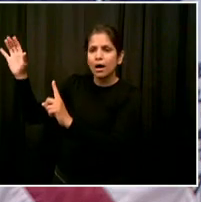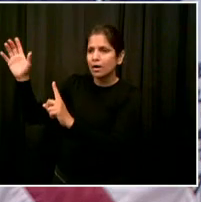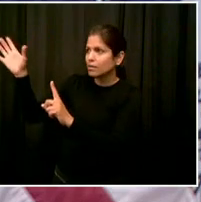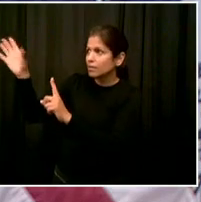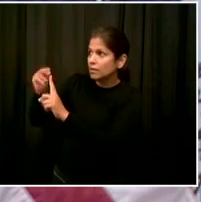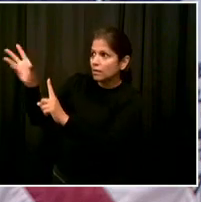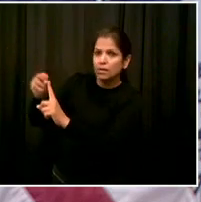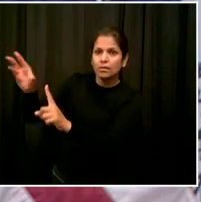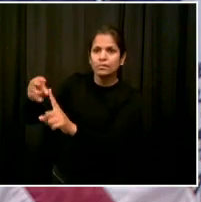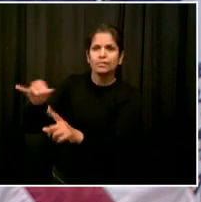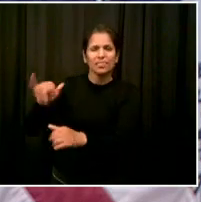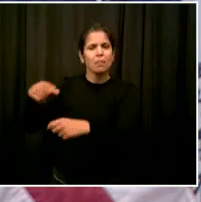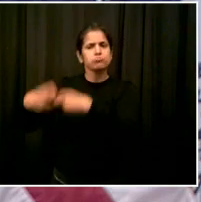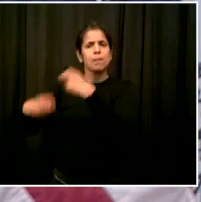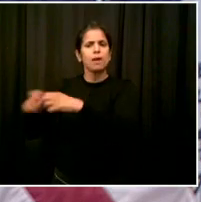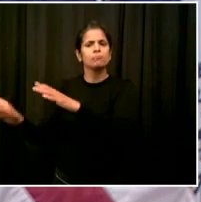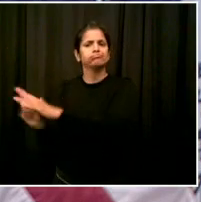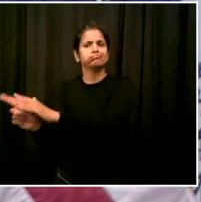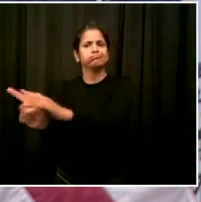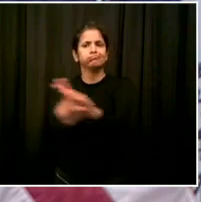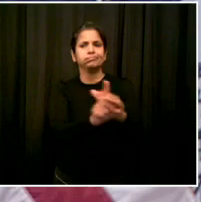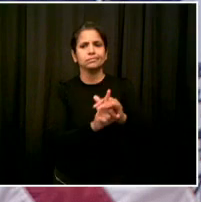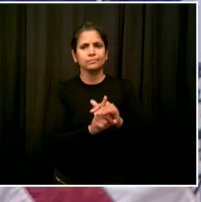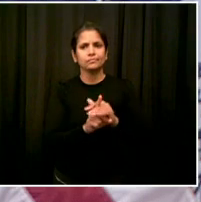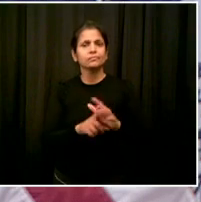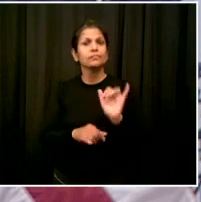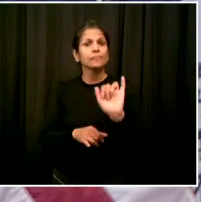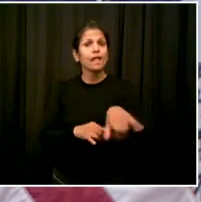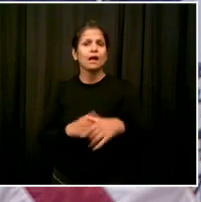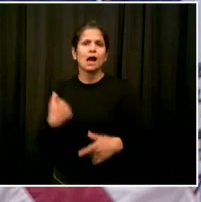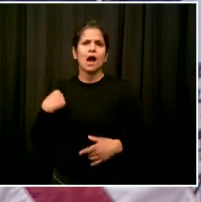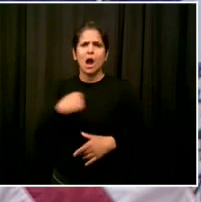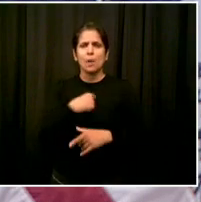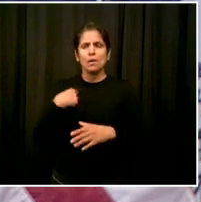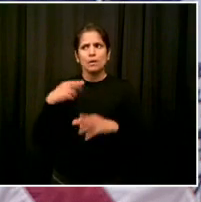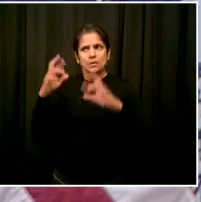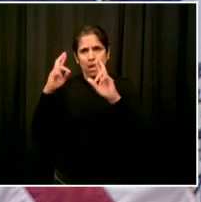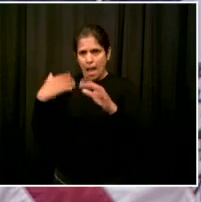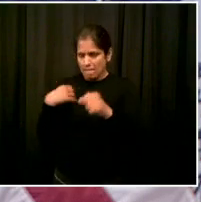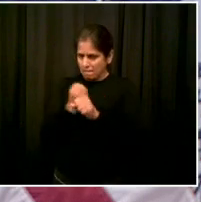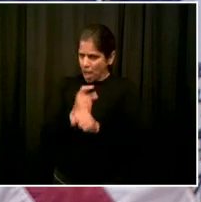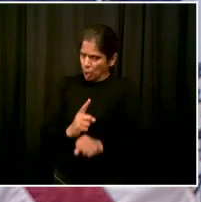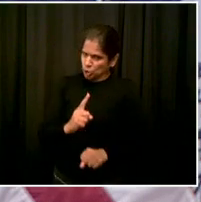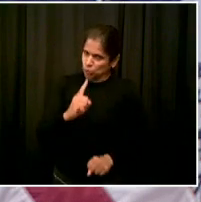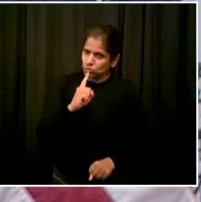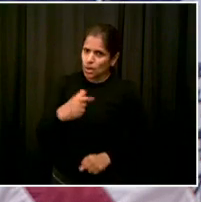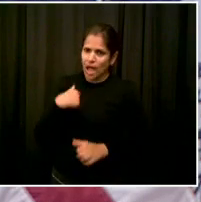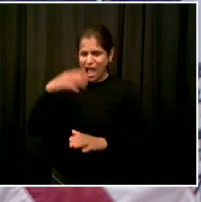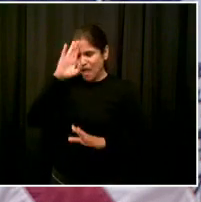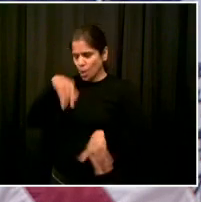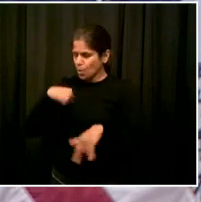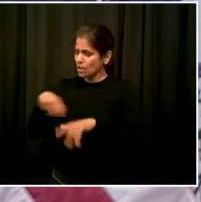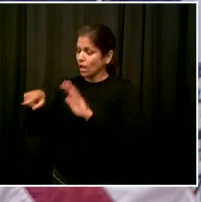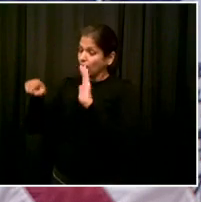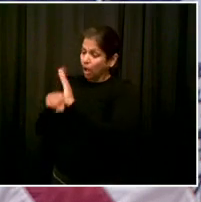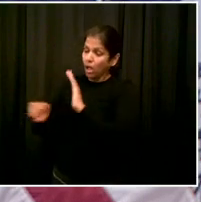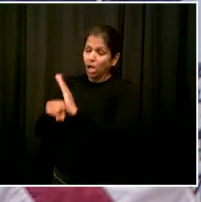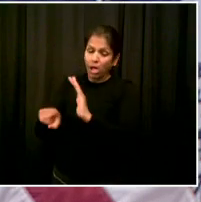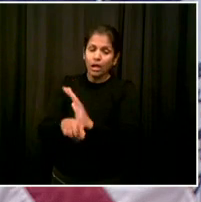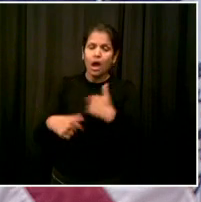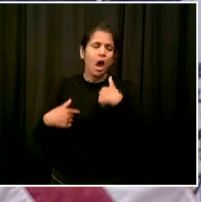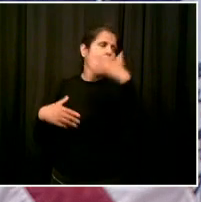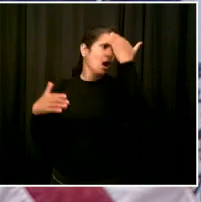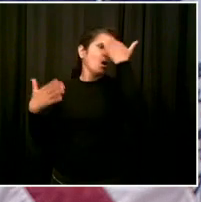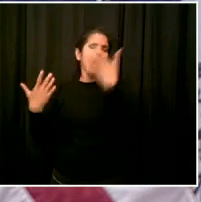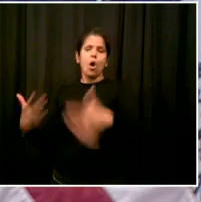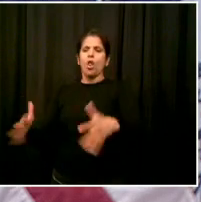experience. So we'll get you more information as the day progresses. But I just don't think the Board of Elections should exist in its